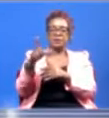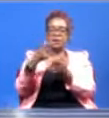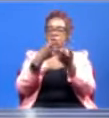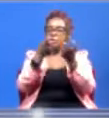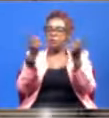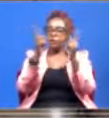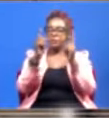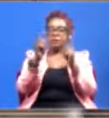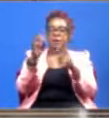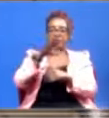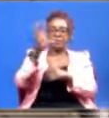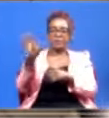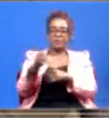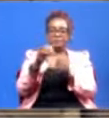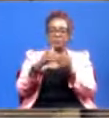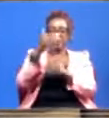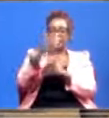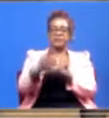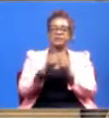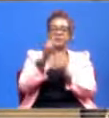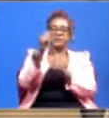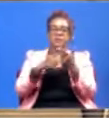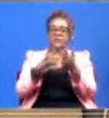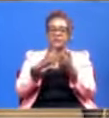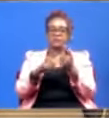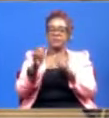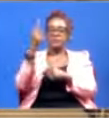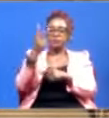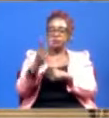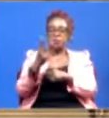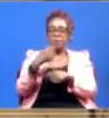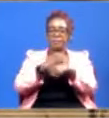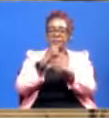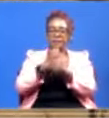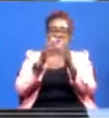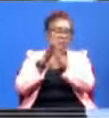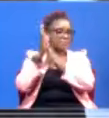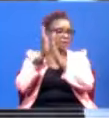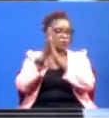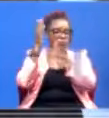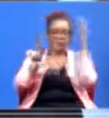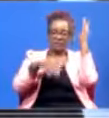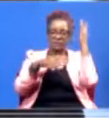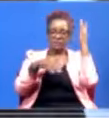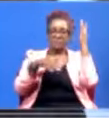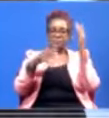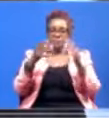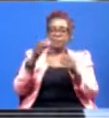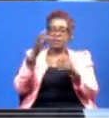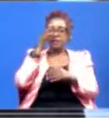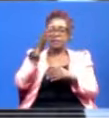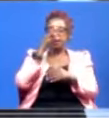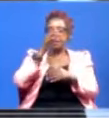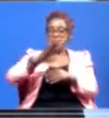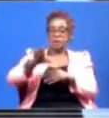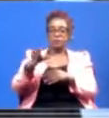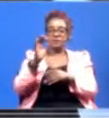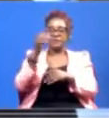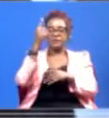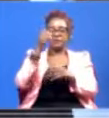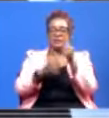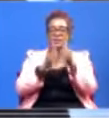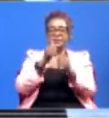over the next 6 years. The first two facilities will be developed at the Dedan Kimathi Science and Technology Park in the county of Nyeri, the first science and